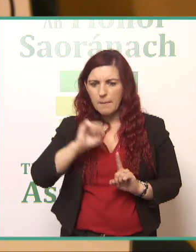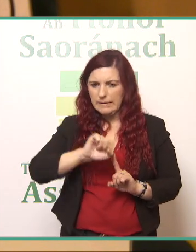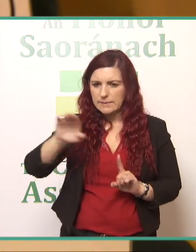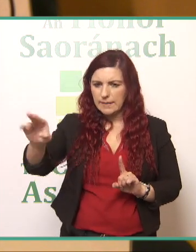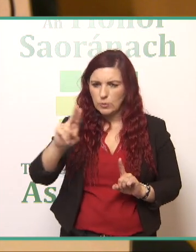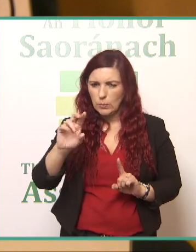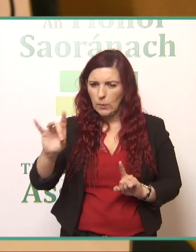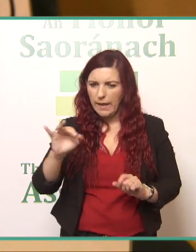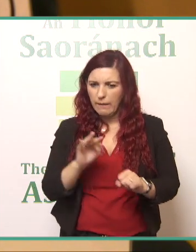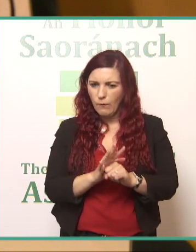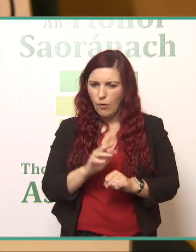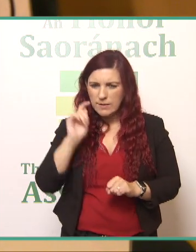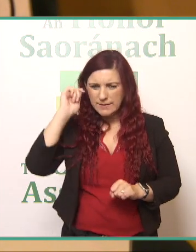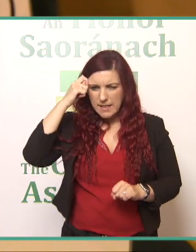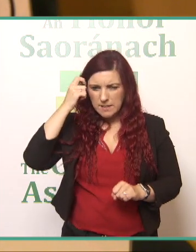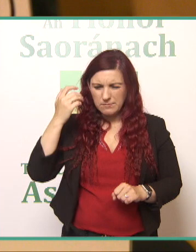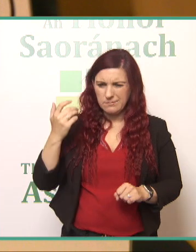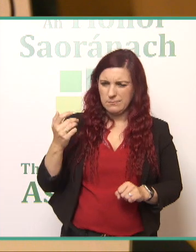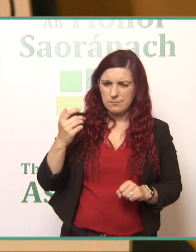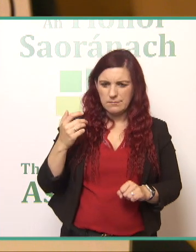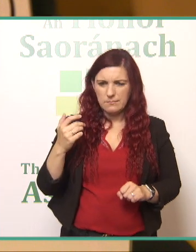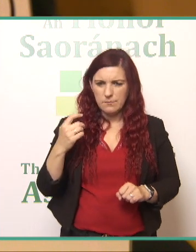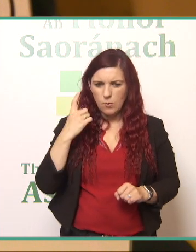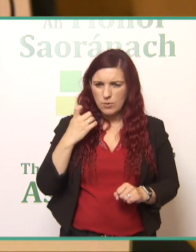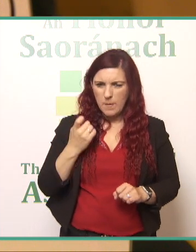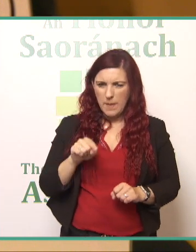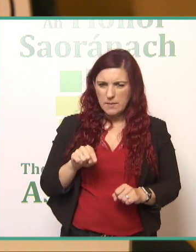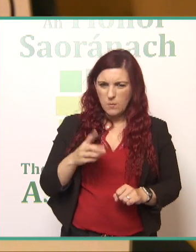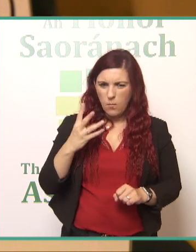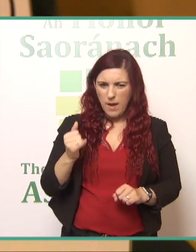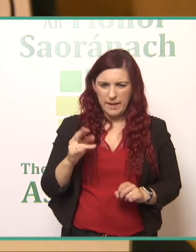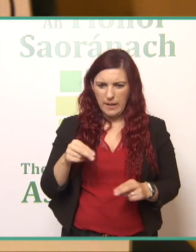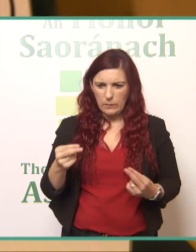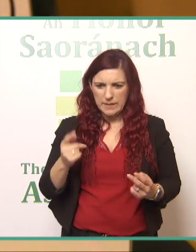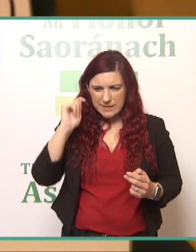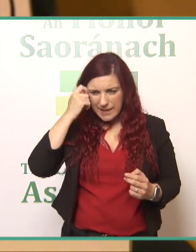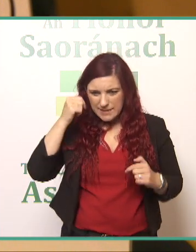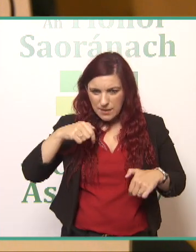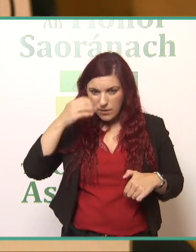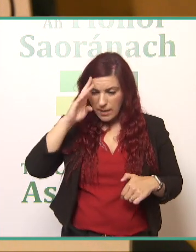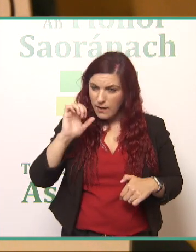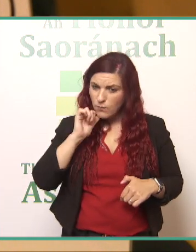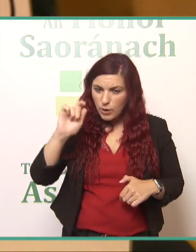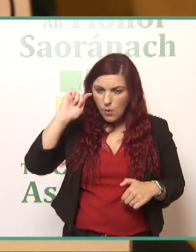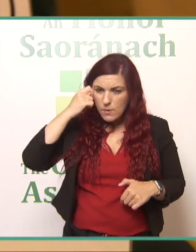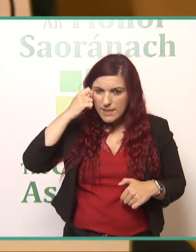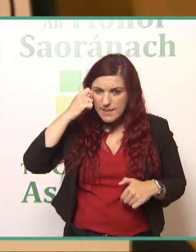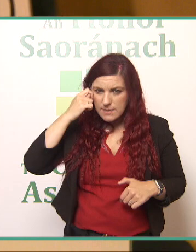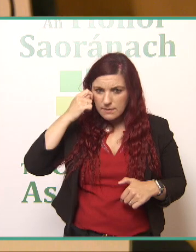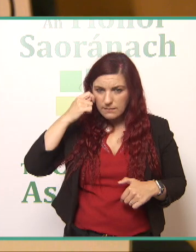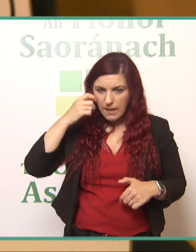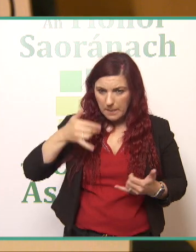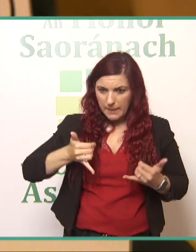for testing. I was wondering about this. Why have we no facilities here in Ireland